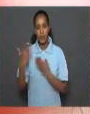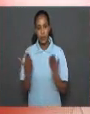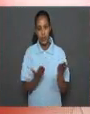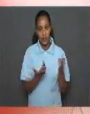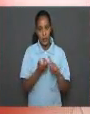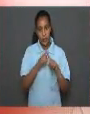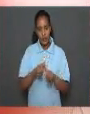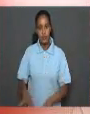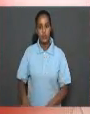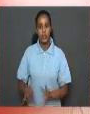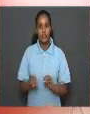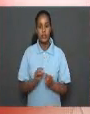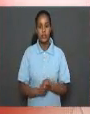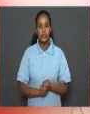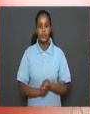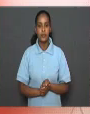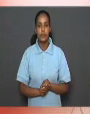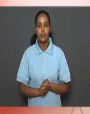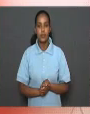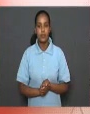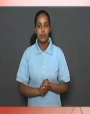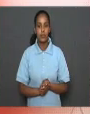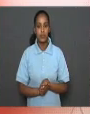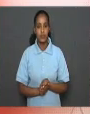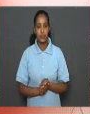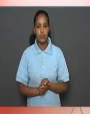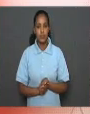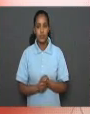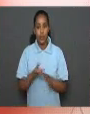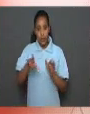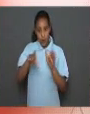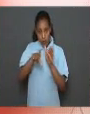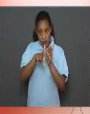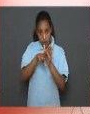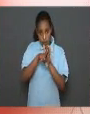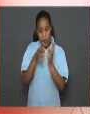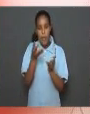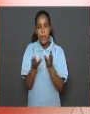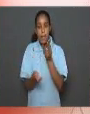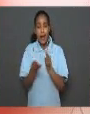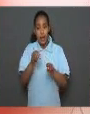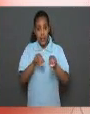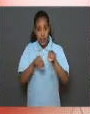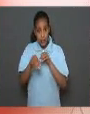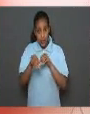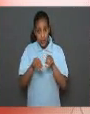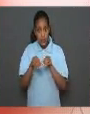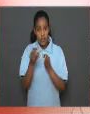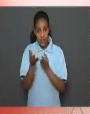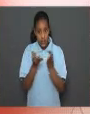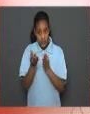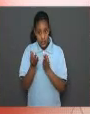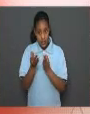Welcome back, students. The law of mass action expresses